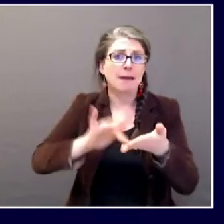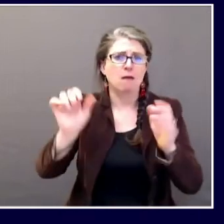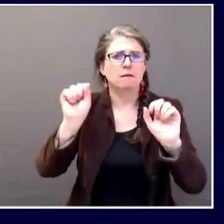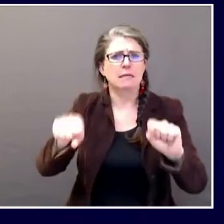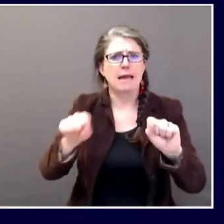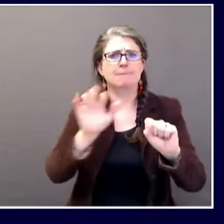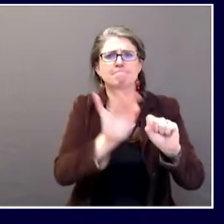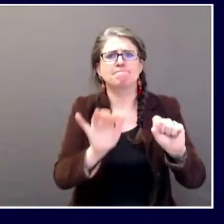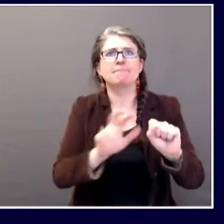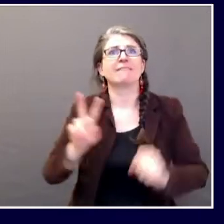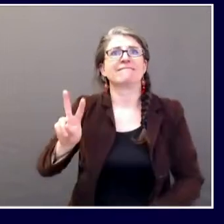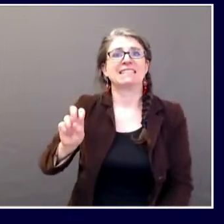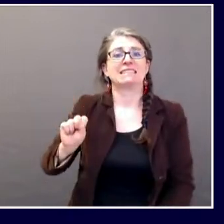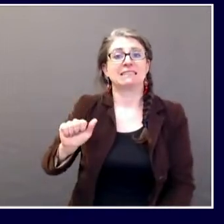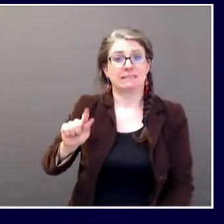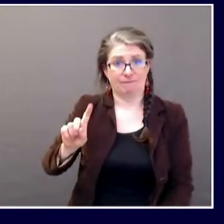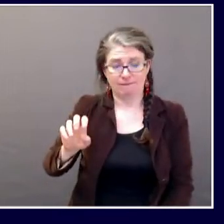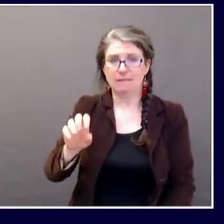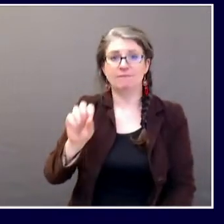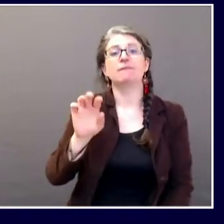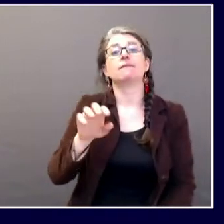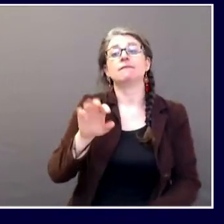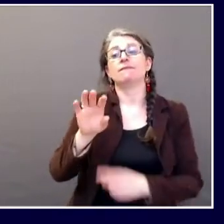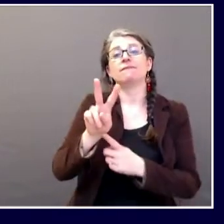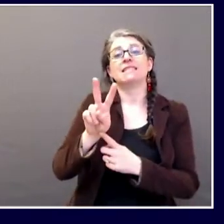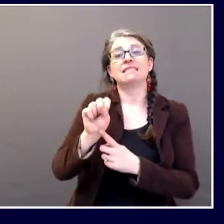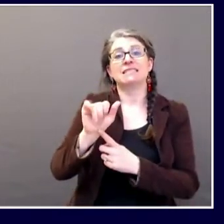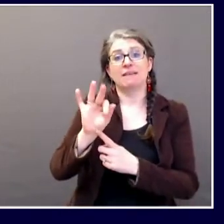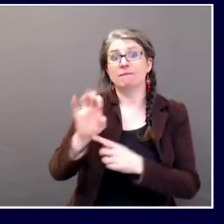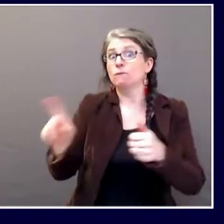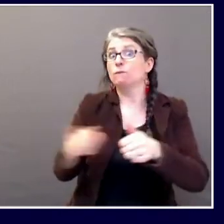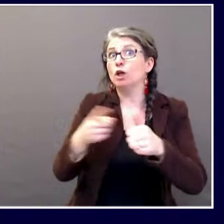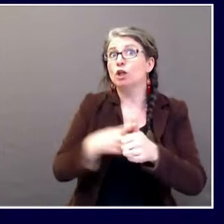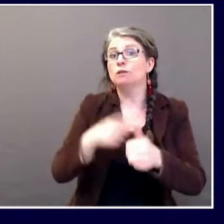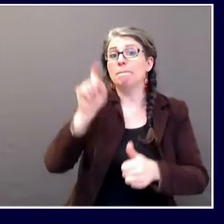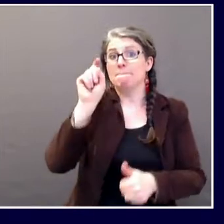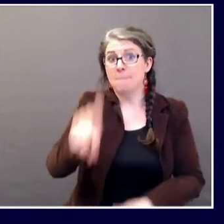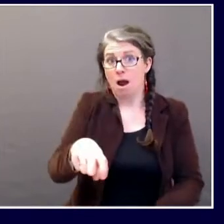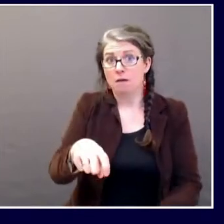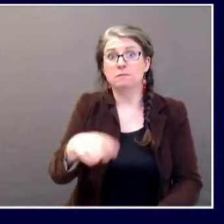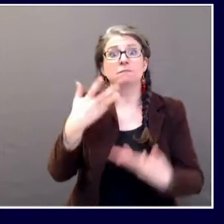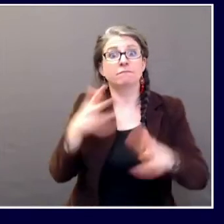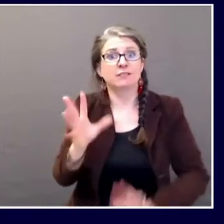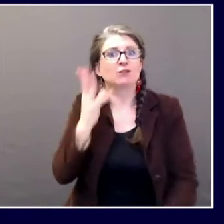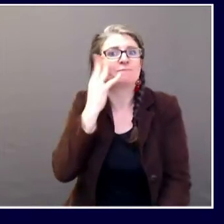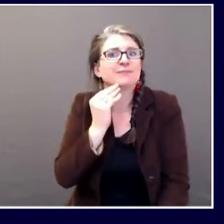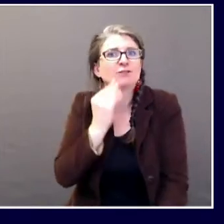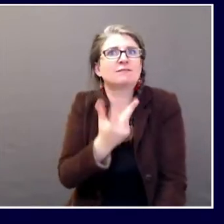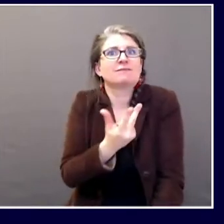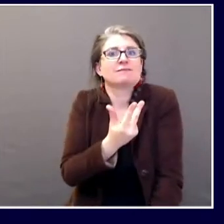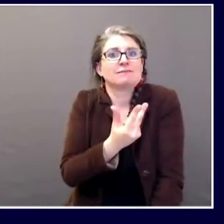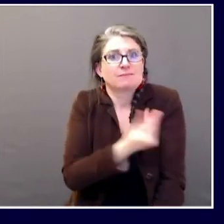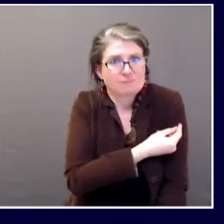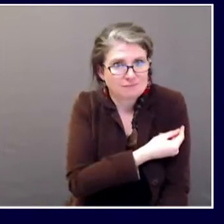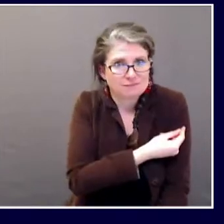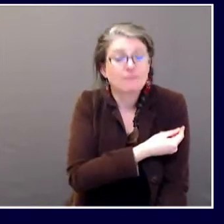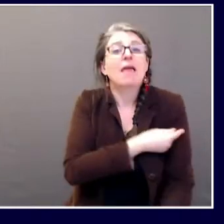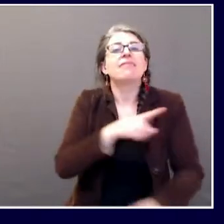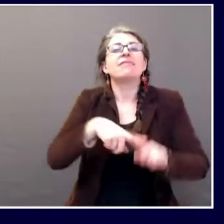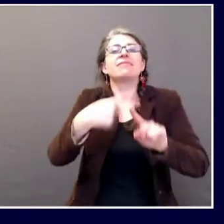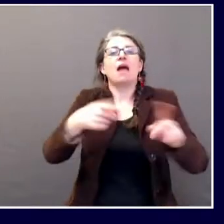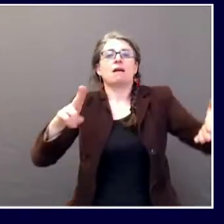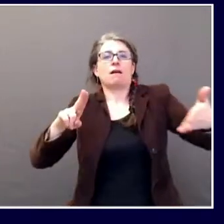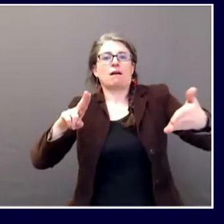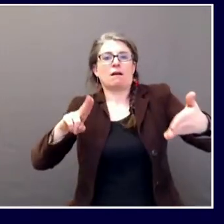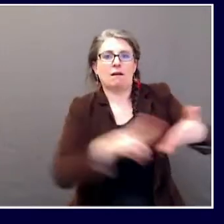dose. And vSafe will ping you either by email or by text about every 24 hours and prompt